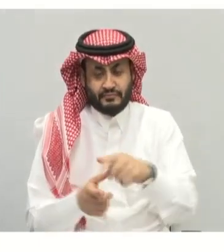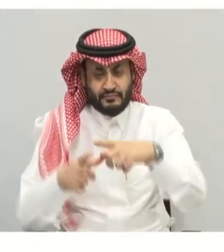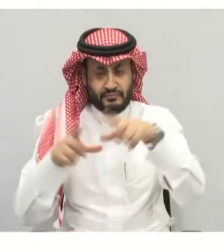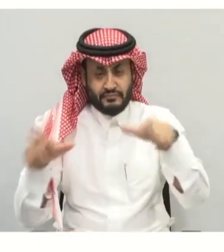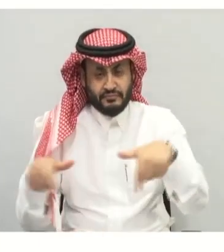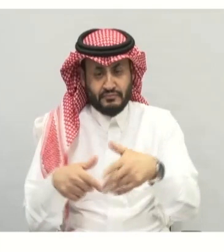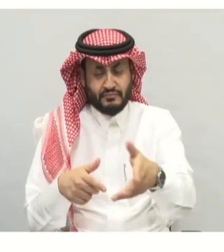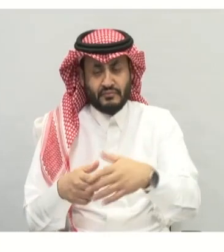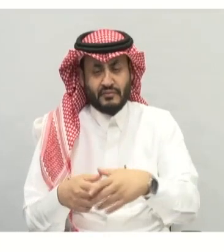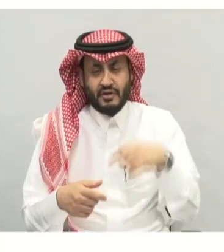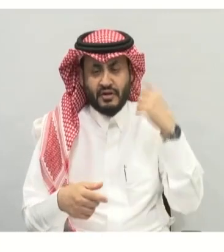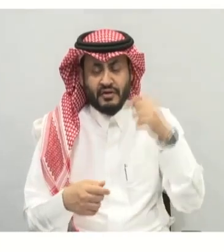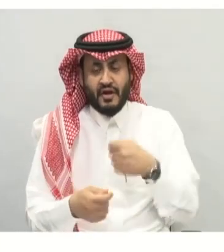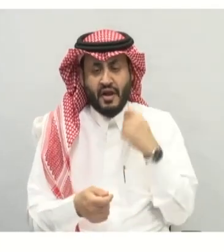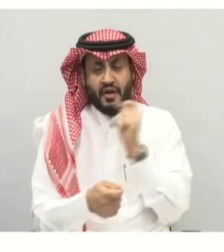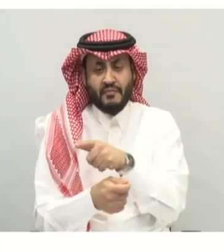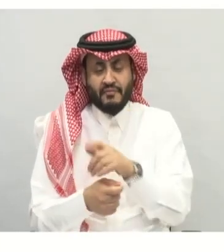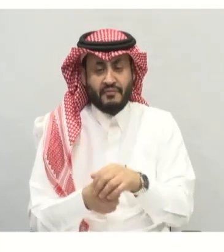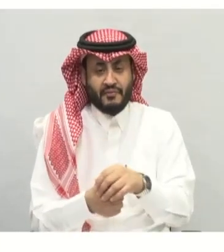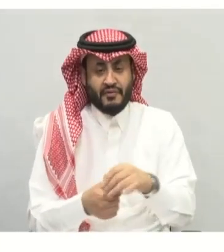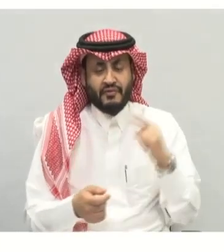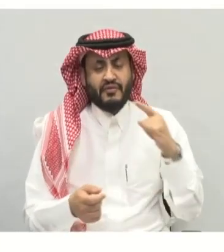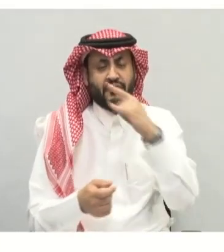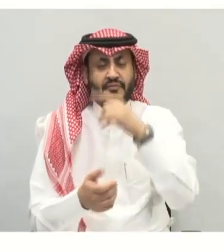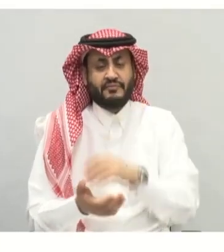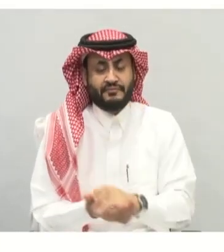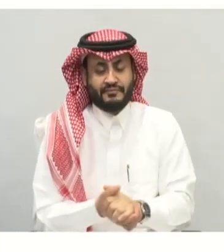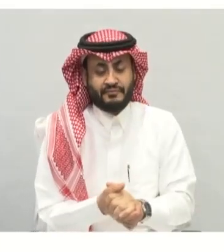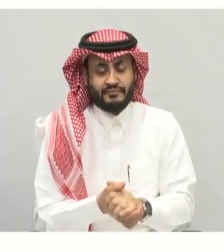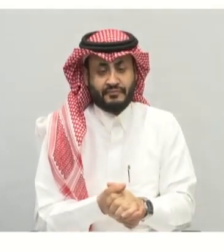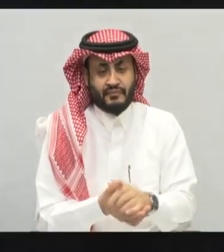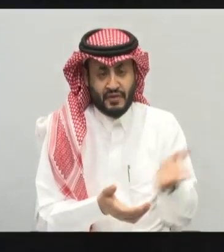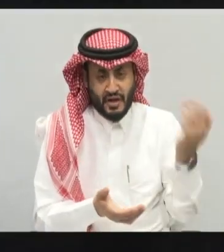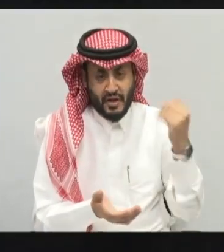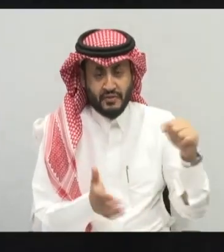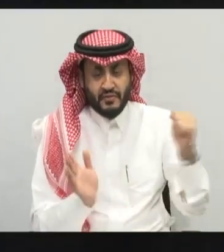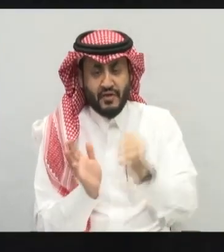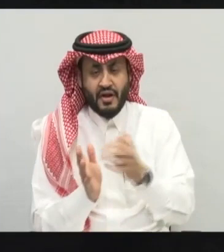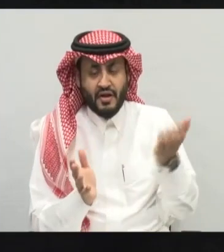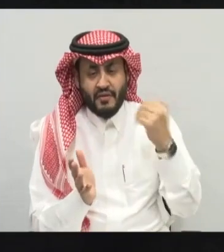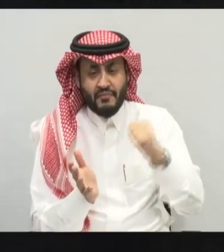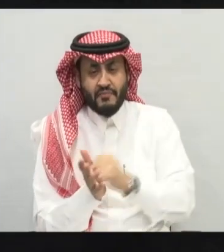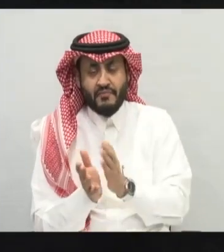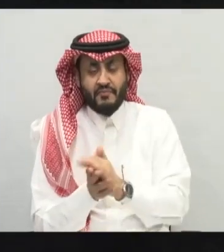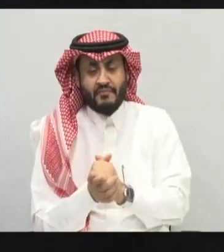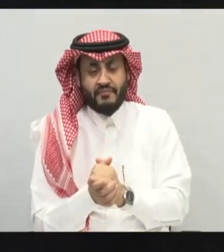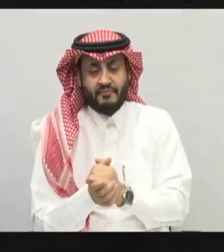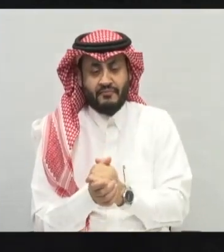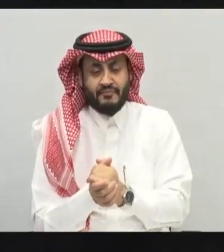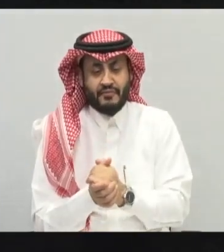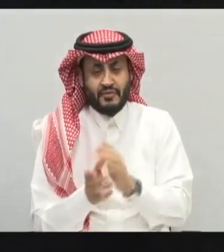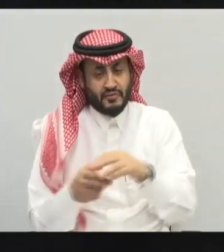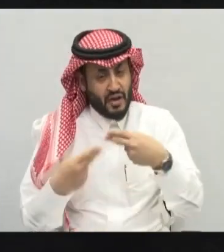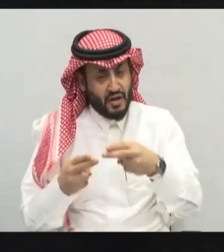to I ask you to think of an advice to give to Travelers who wants to come to your country just make a list what are the things that